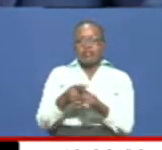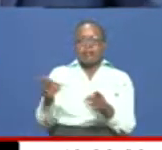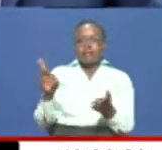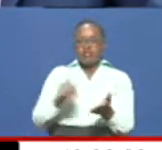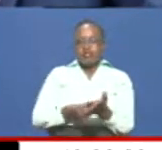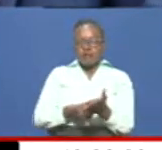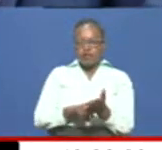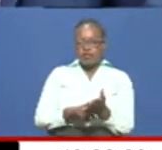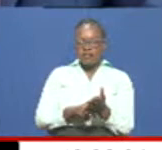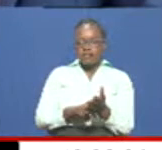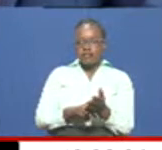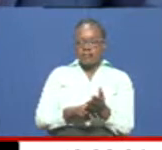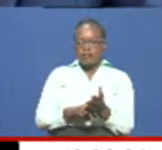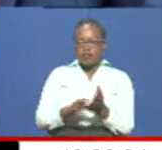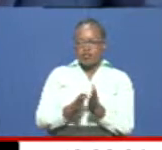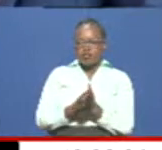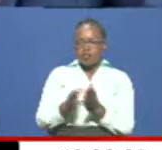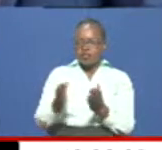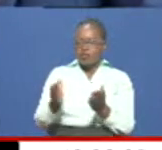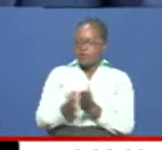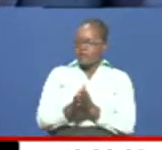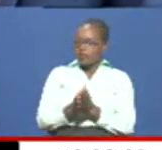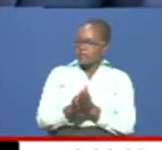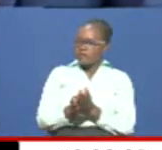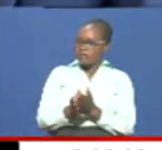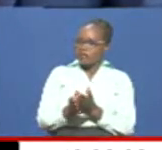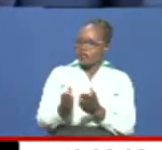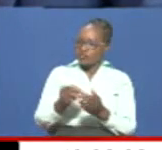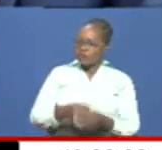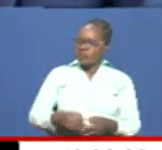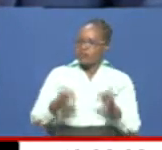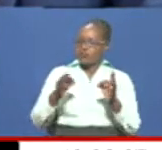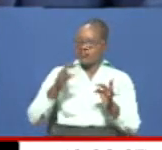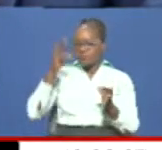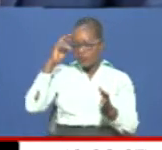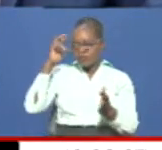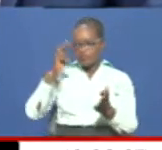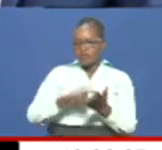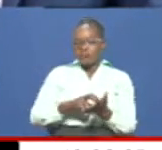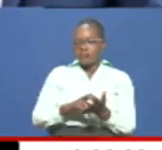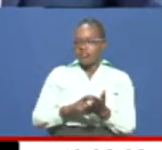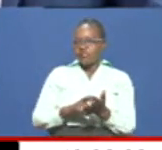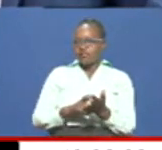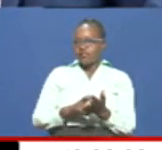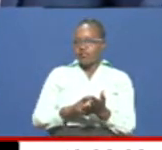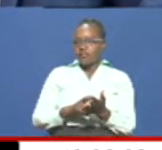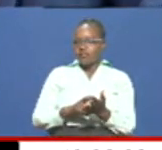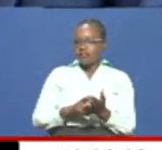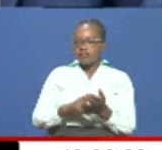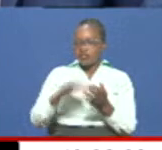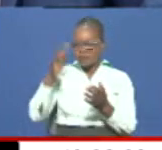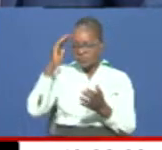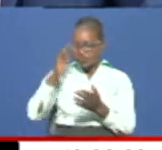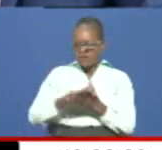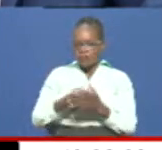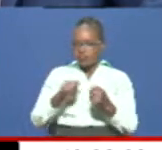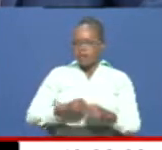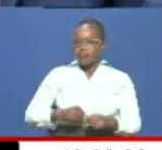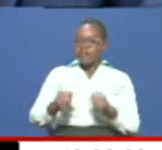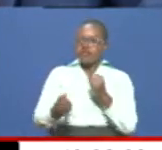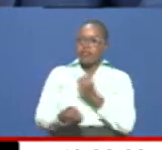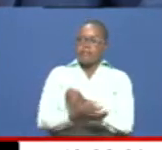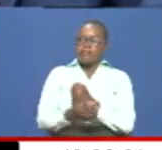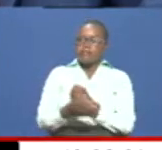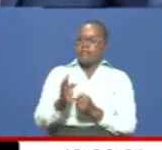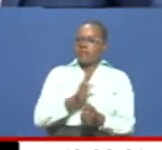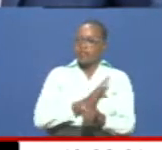the officials who are currently recognized, and we believe she'll be able to advise the electoral board on which people